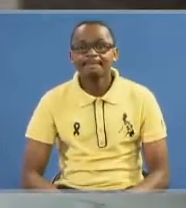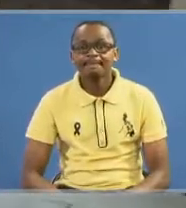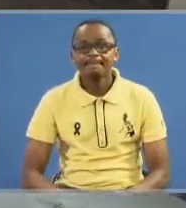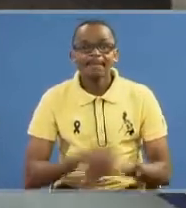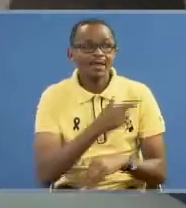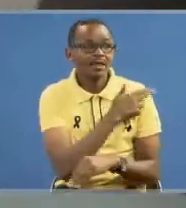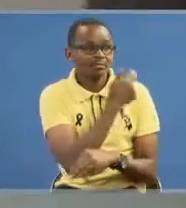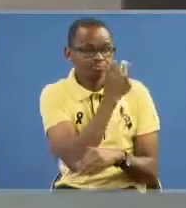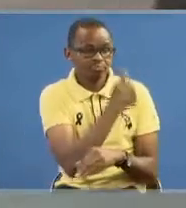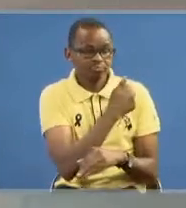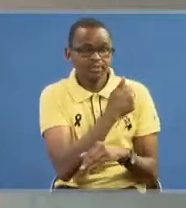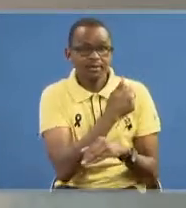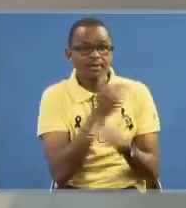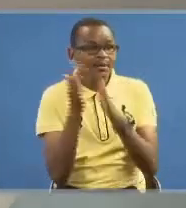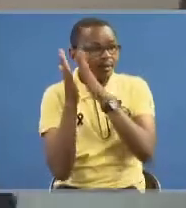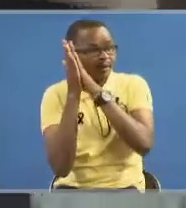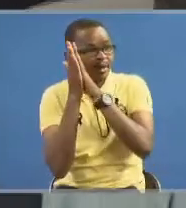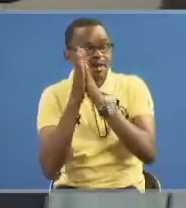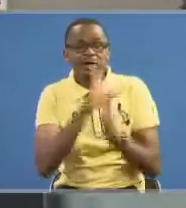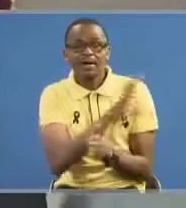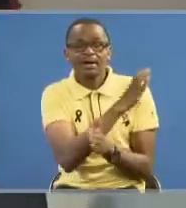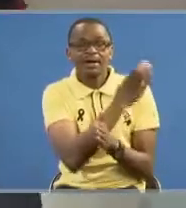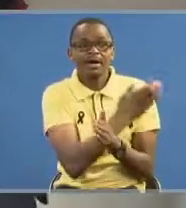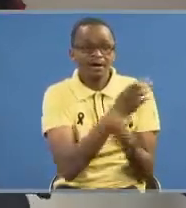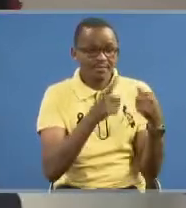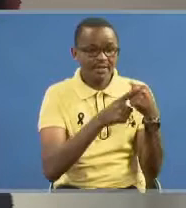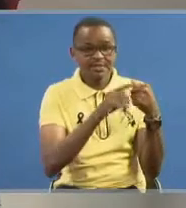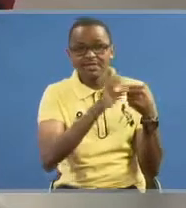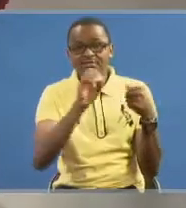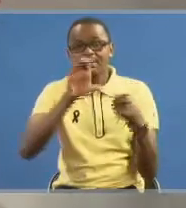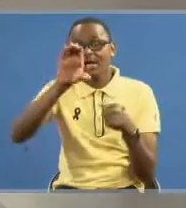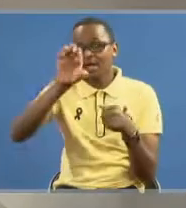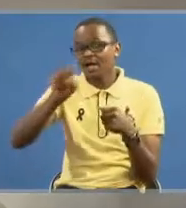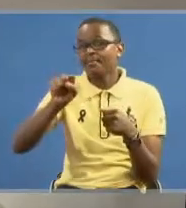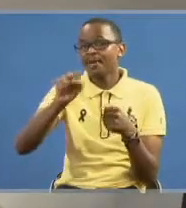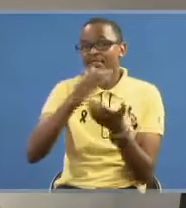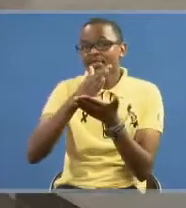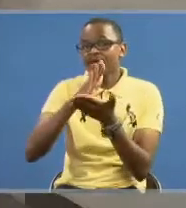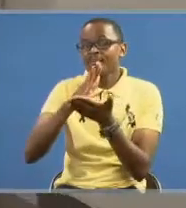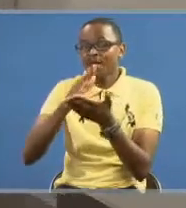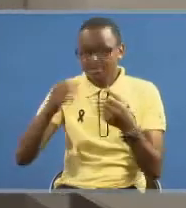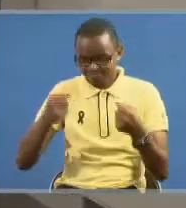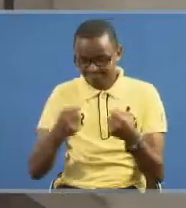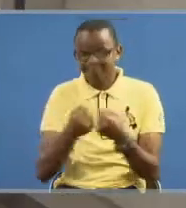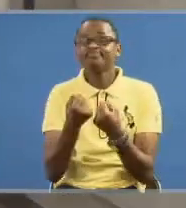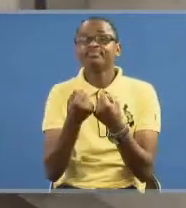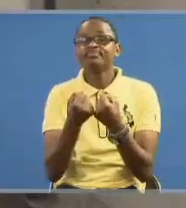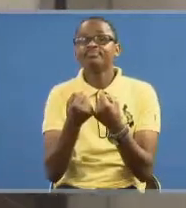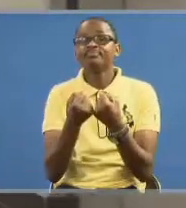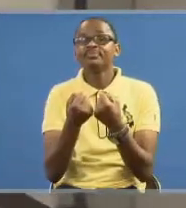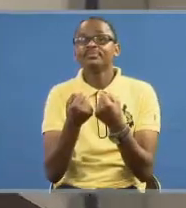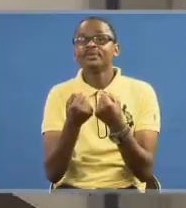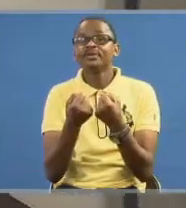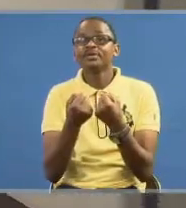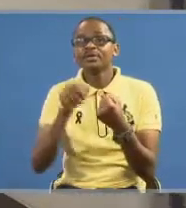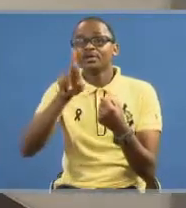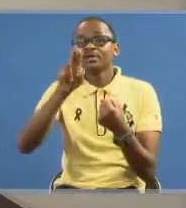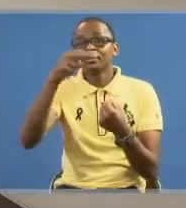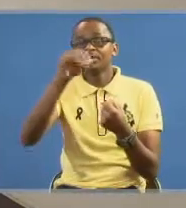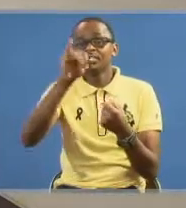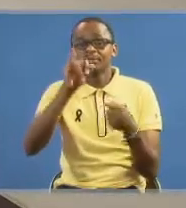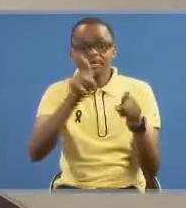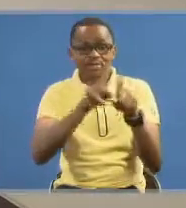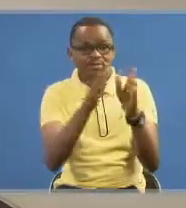The hospital has a bed capacity of 600, and according to the CS, the sections of accident and emergency, renal and oncology